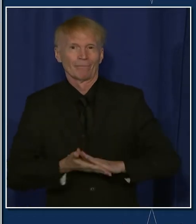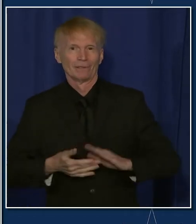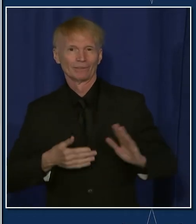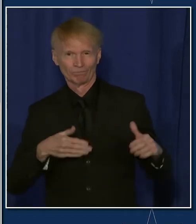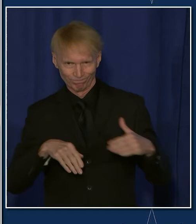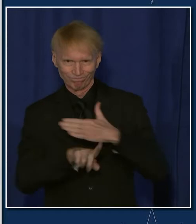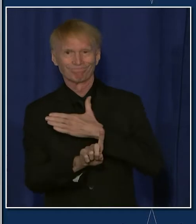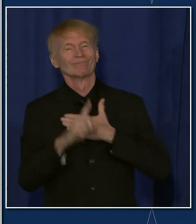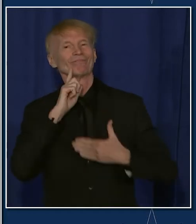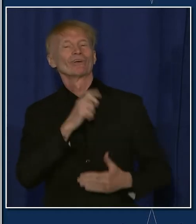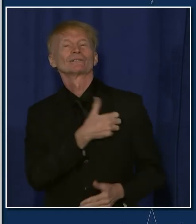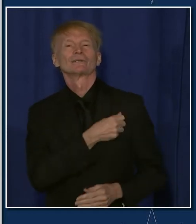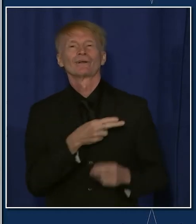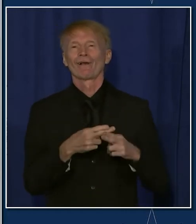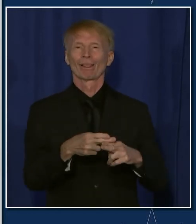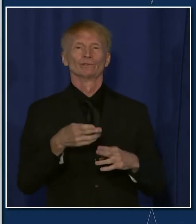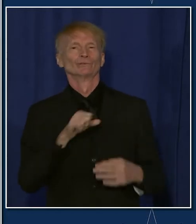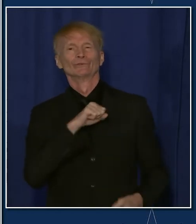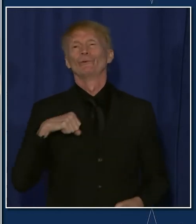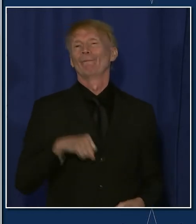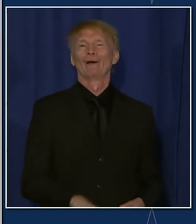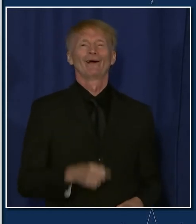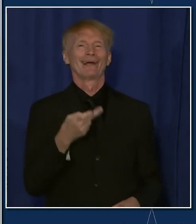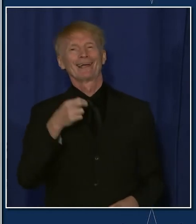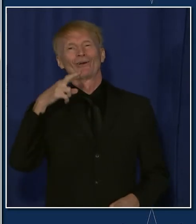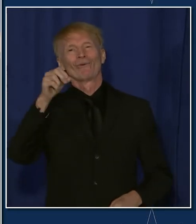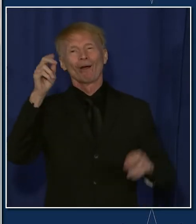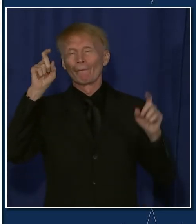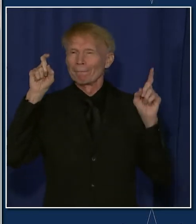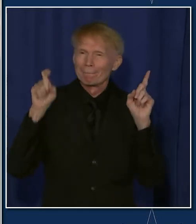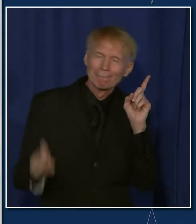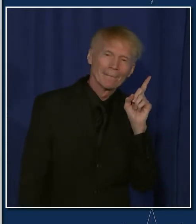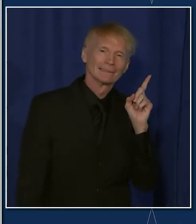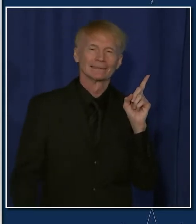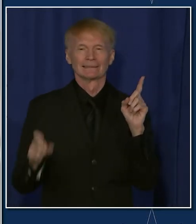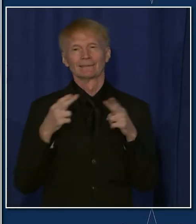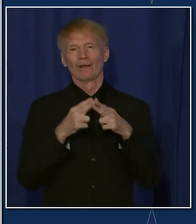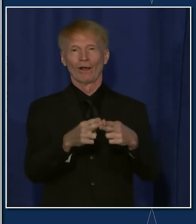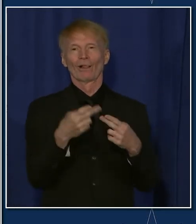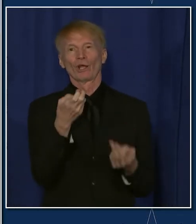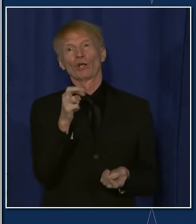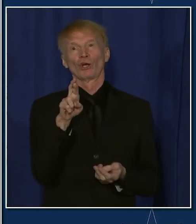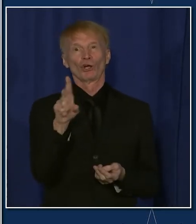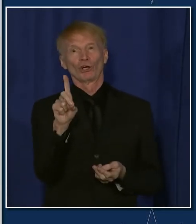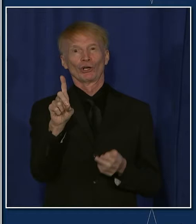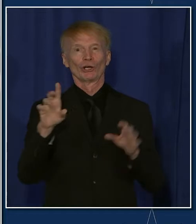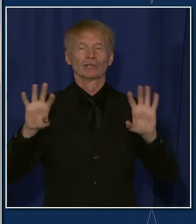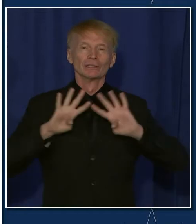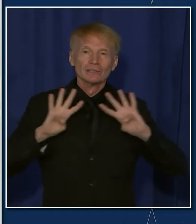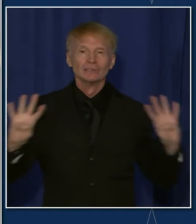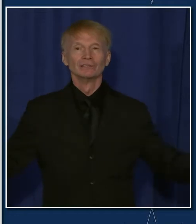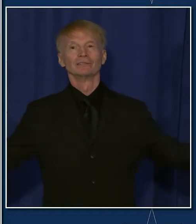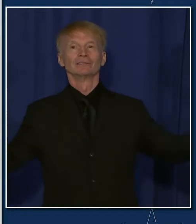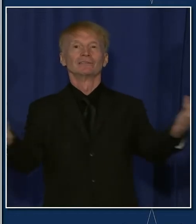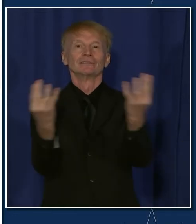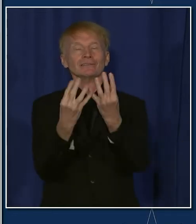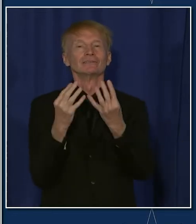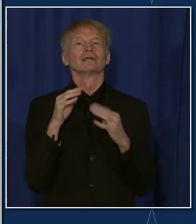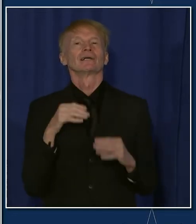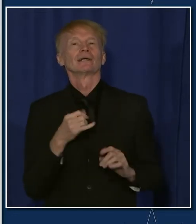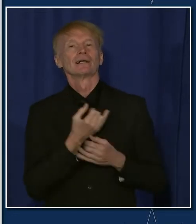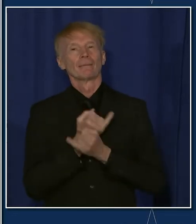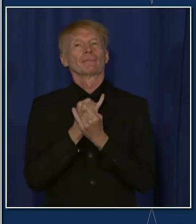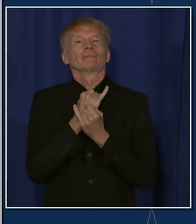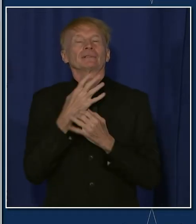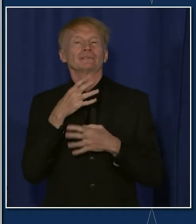these little superheroes could get us to that much needed herd immunity. I have been having